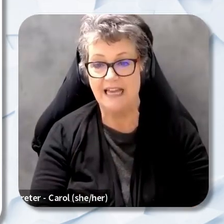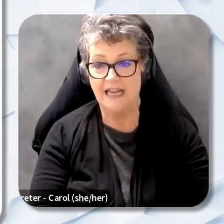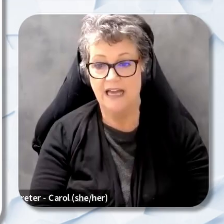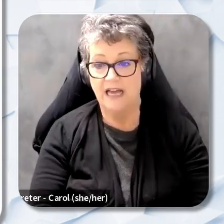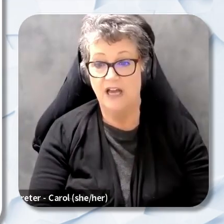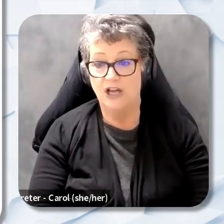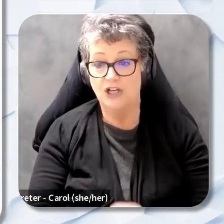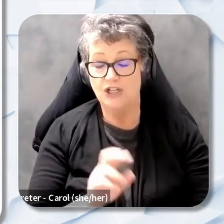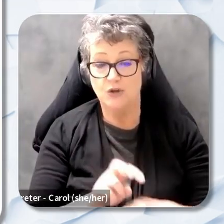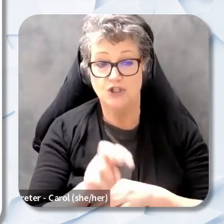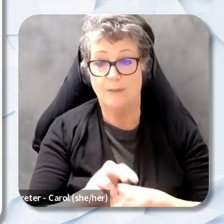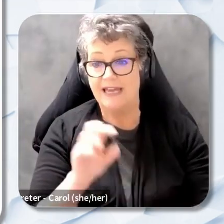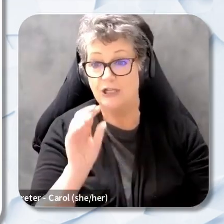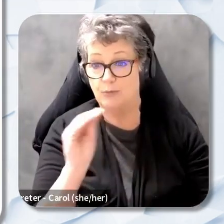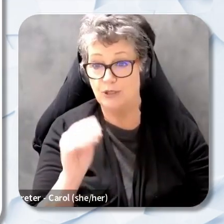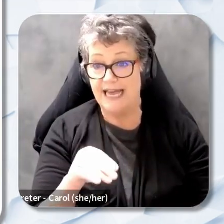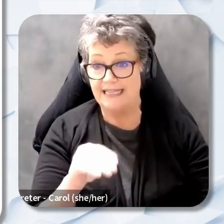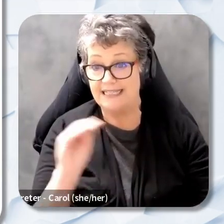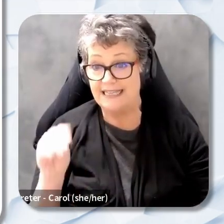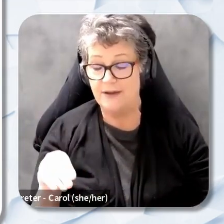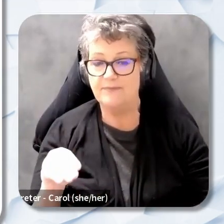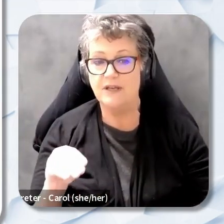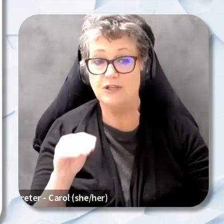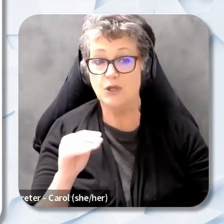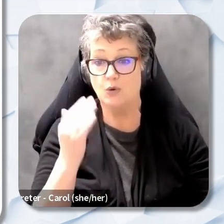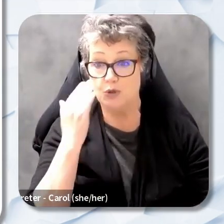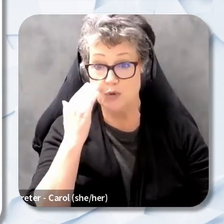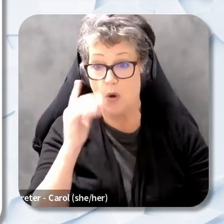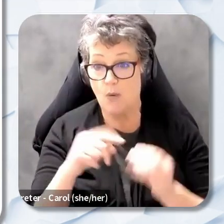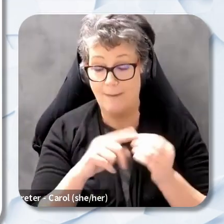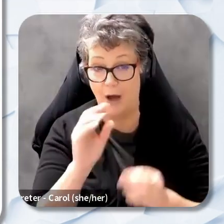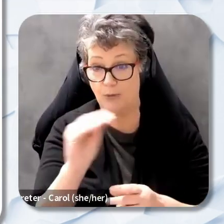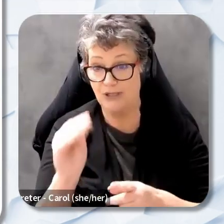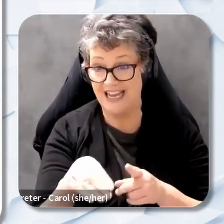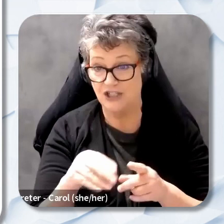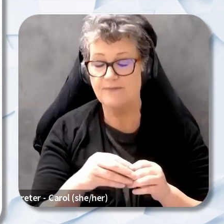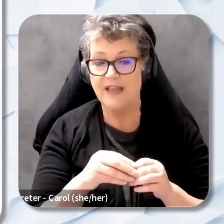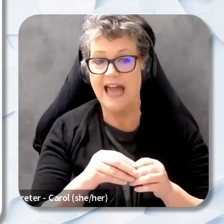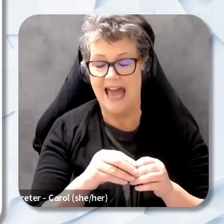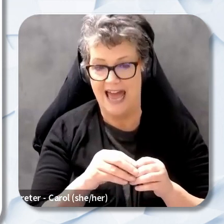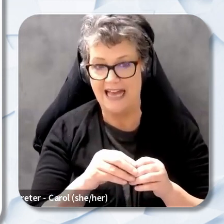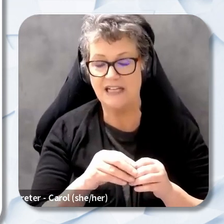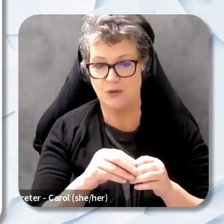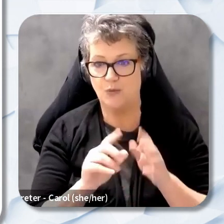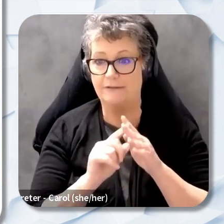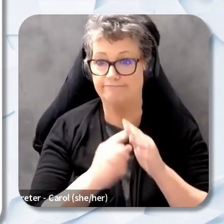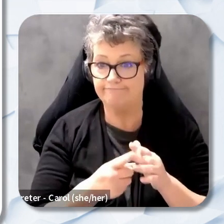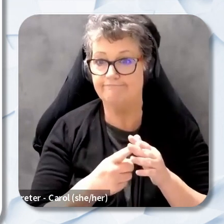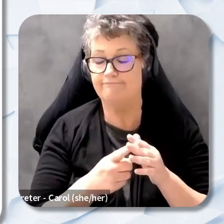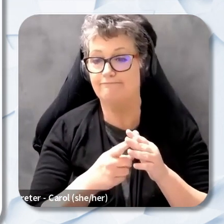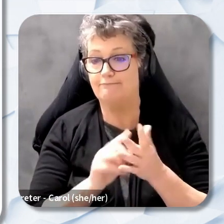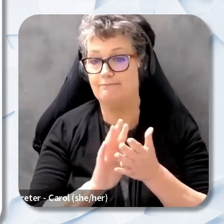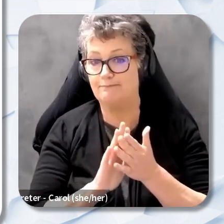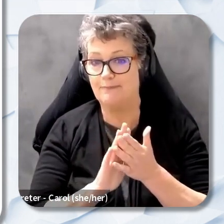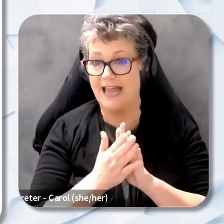So jumping into percents, so things to note around percentages. So as we phase in to full implementation